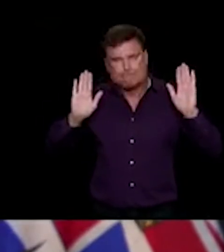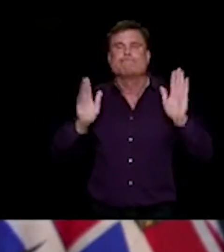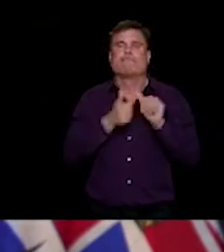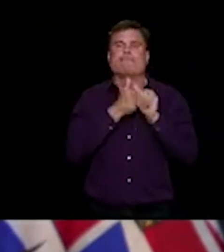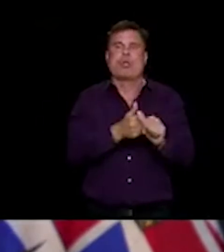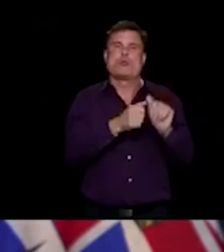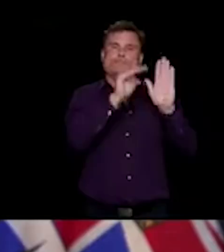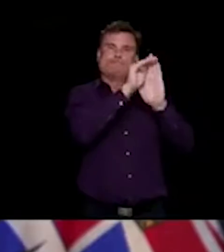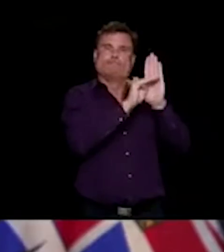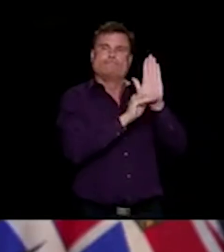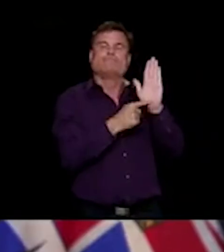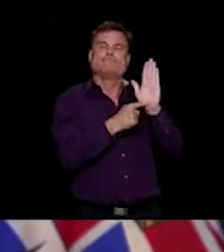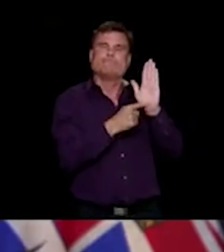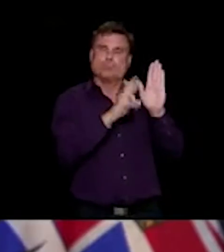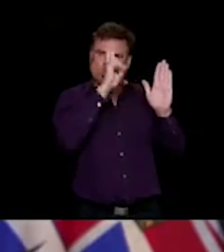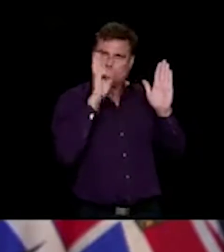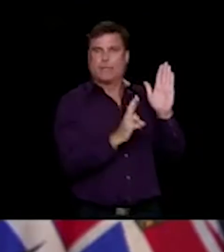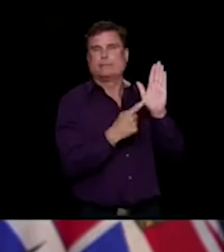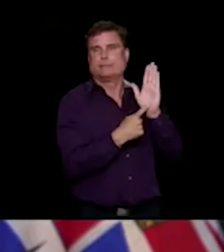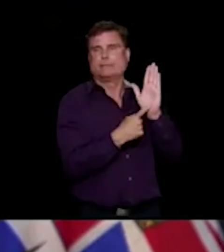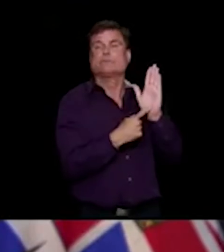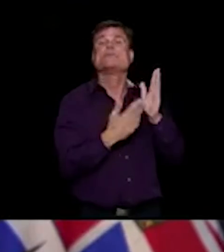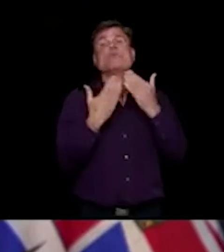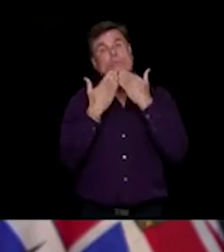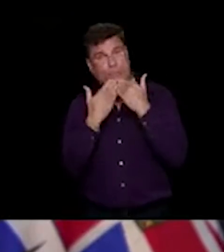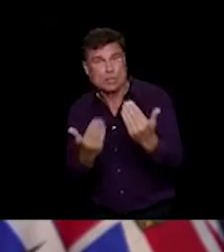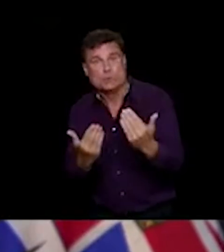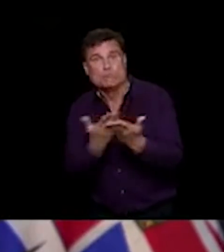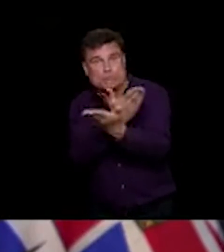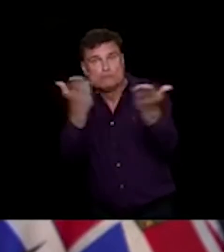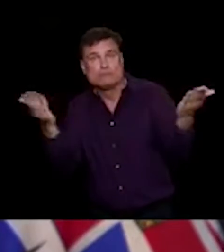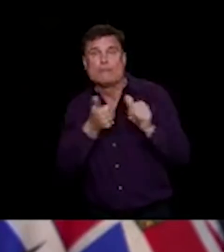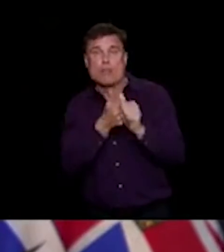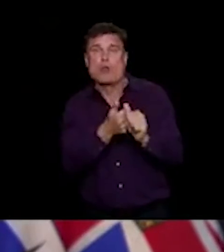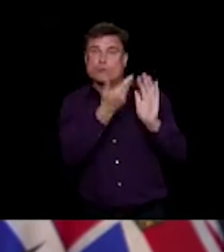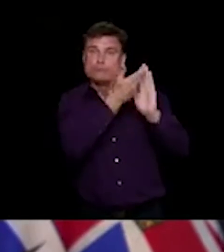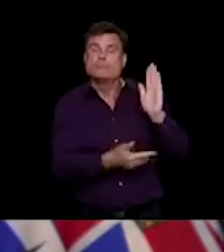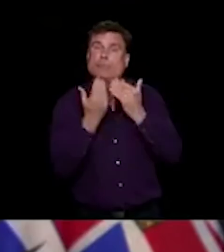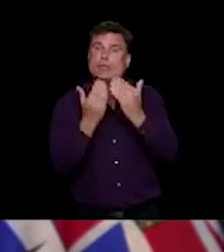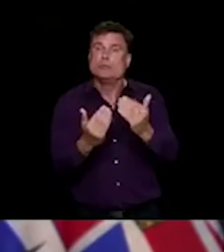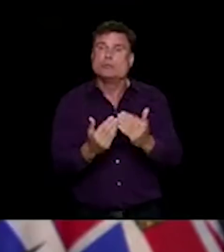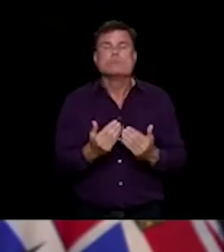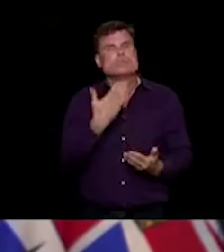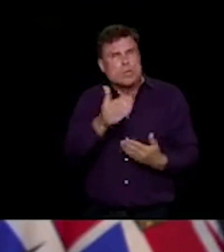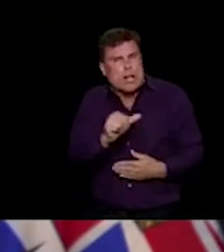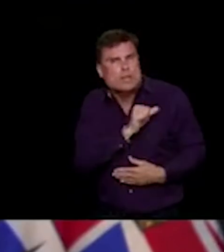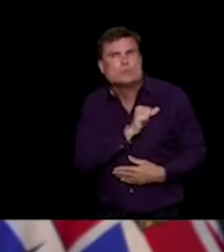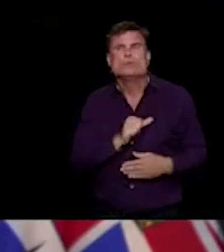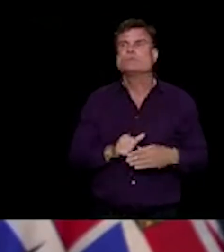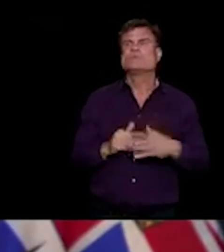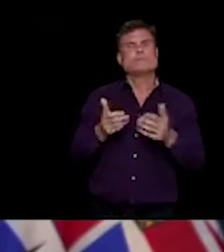this outbreak and continue to open up our society to have those important social connections that we need, as well